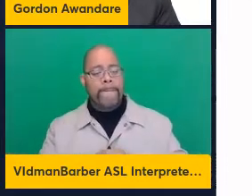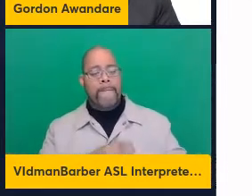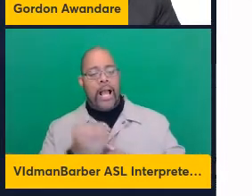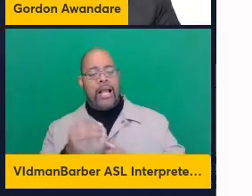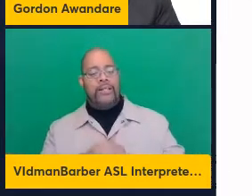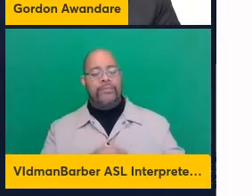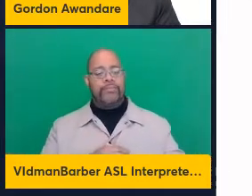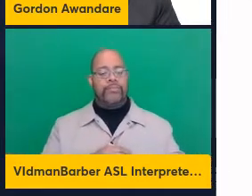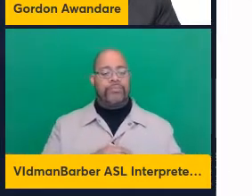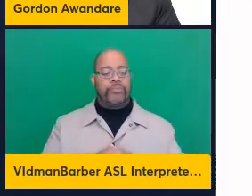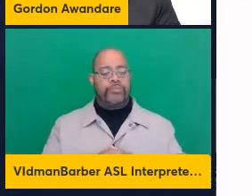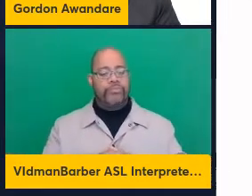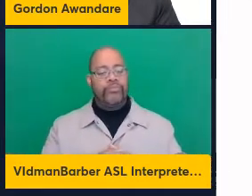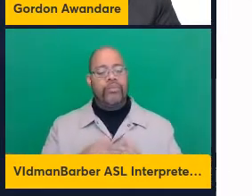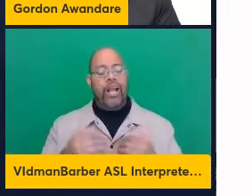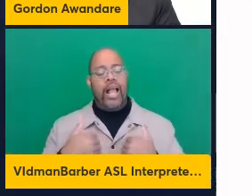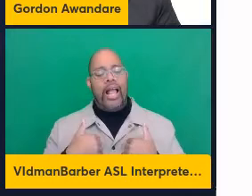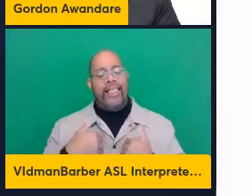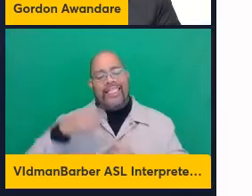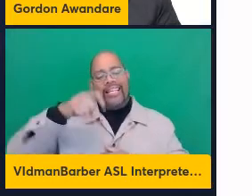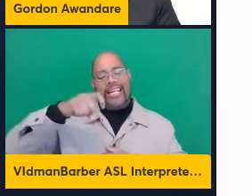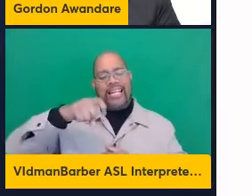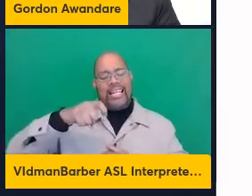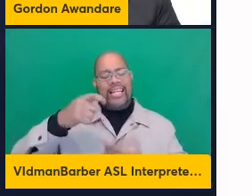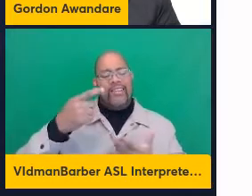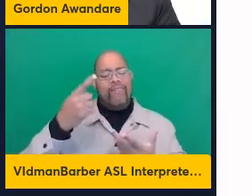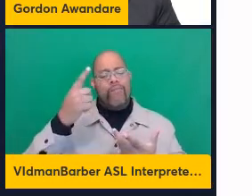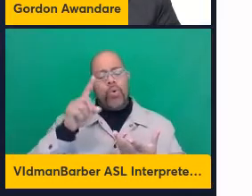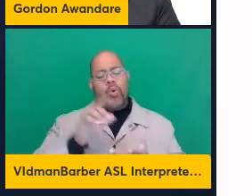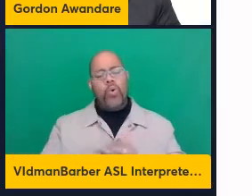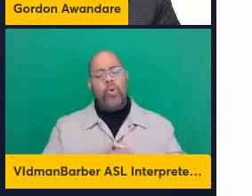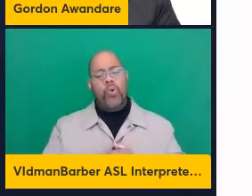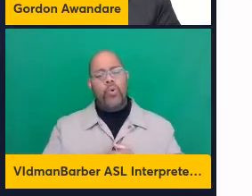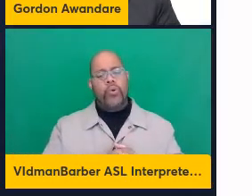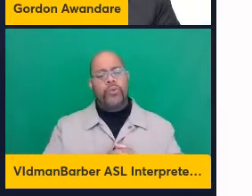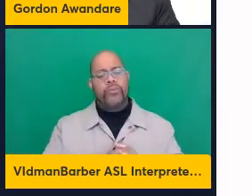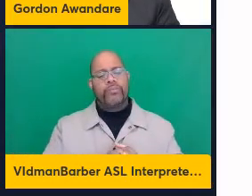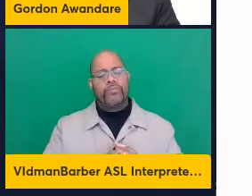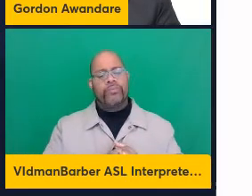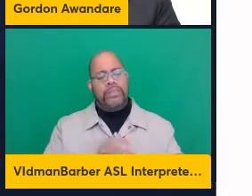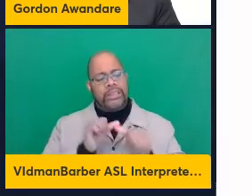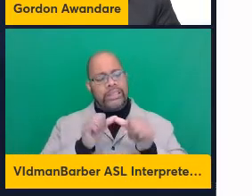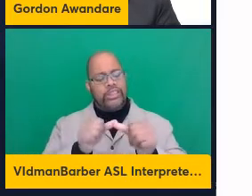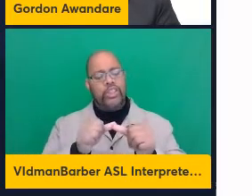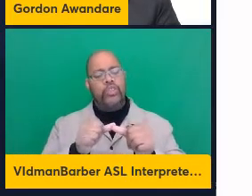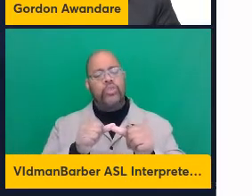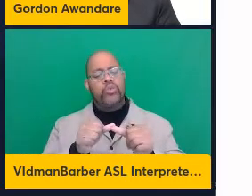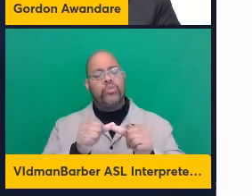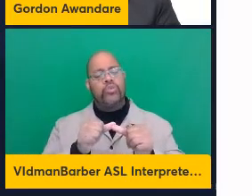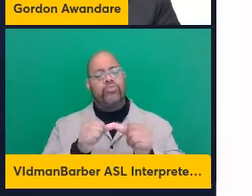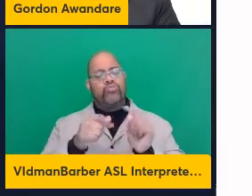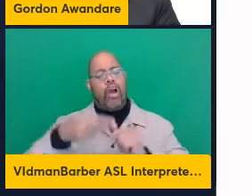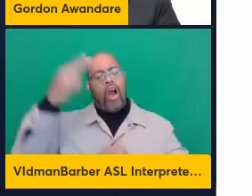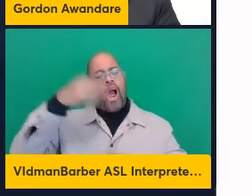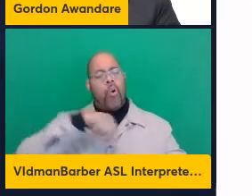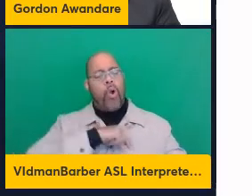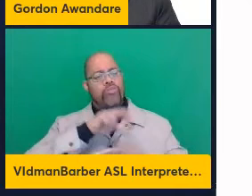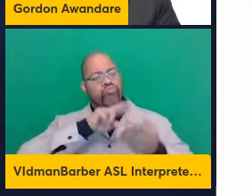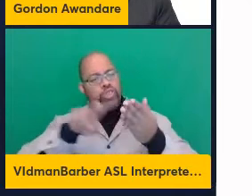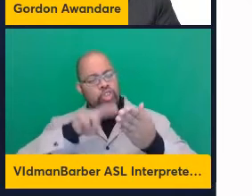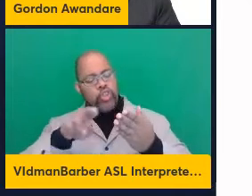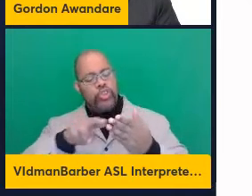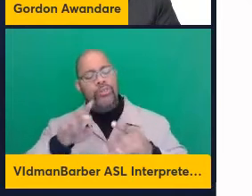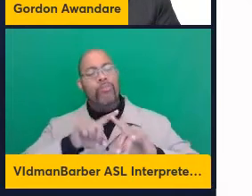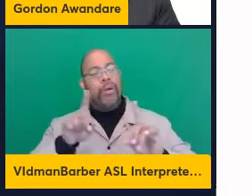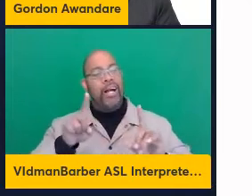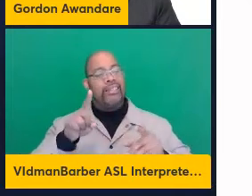And there was the need to continue to do high quality research,